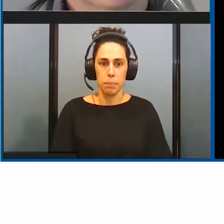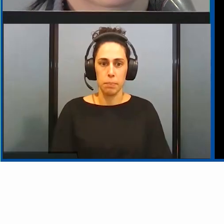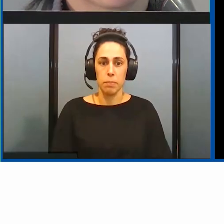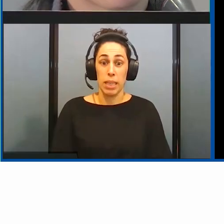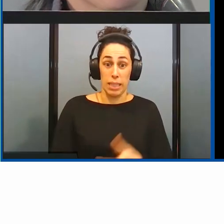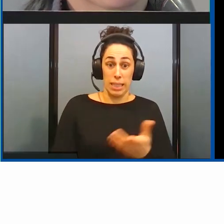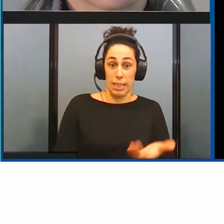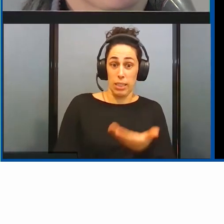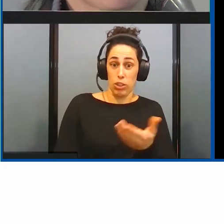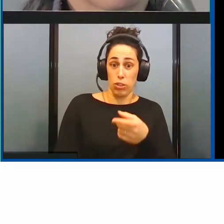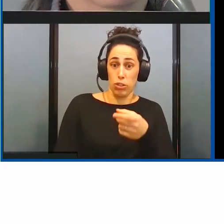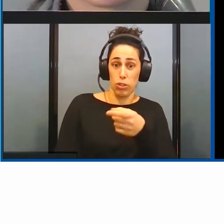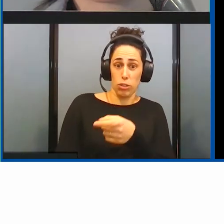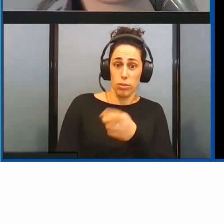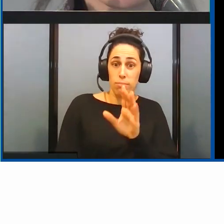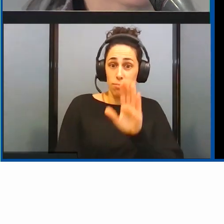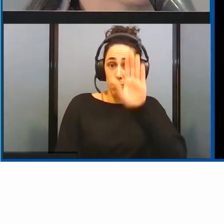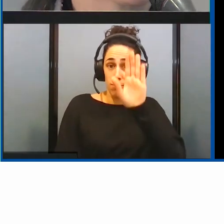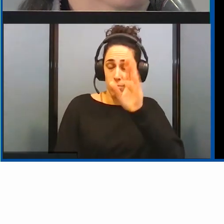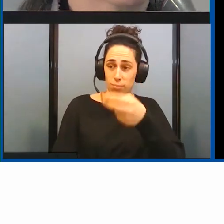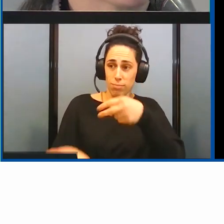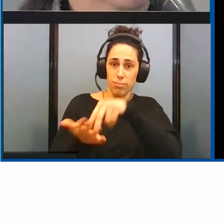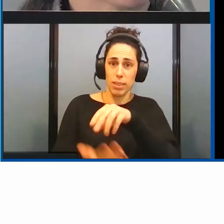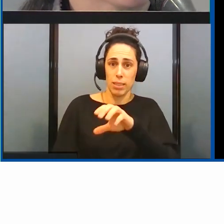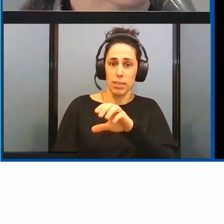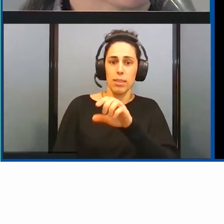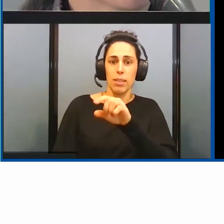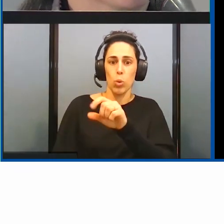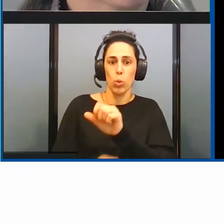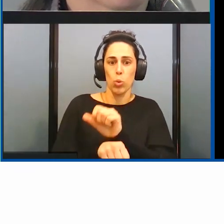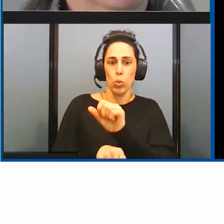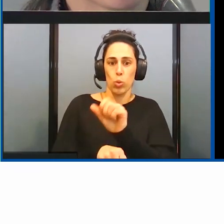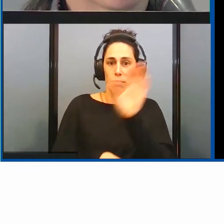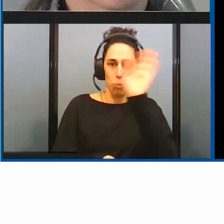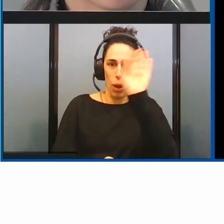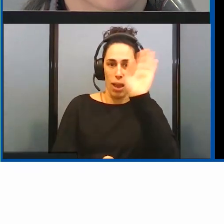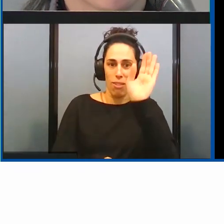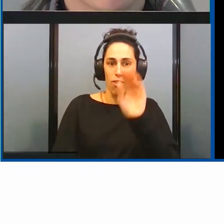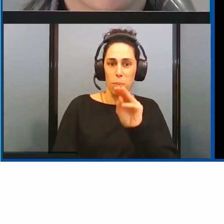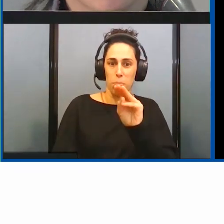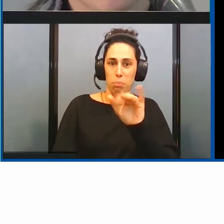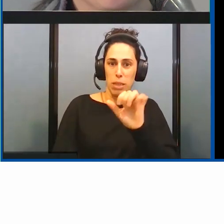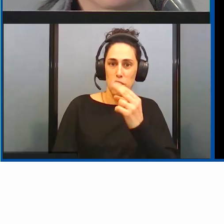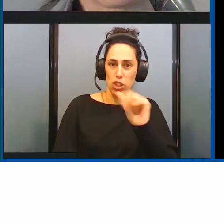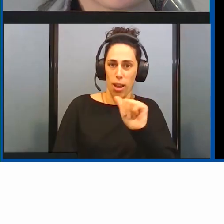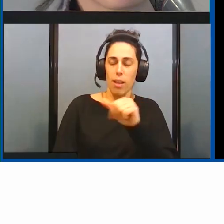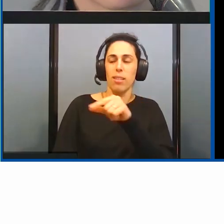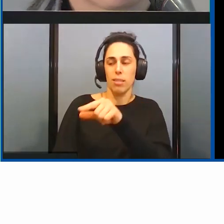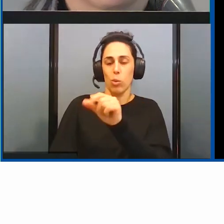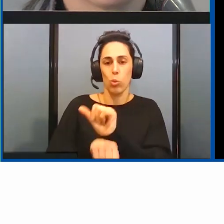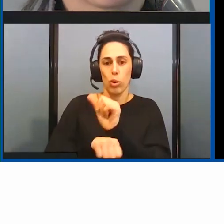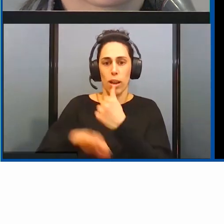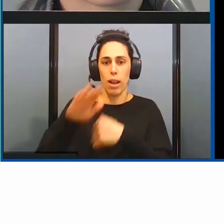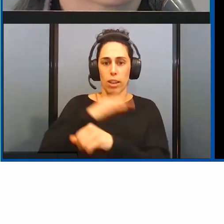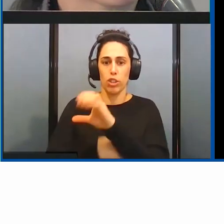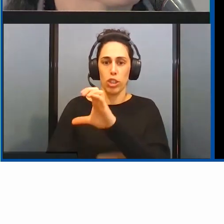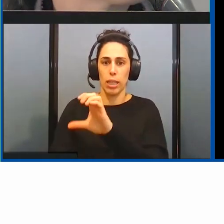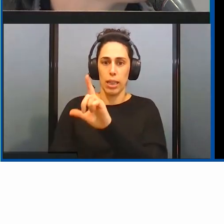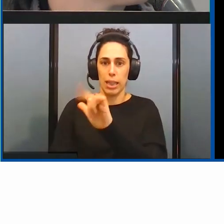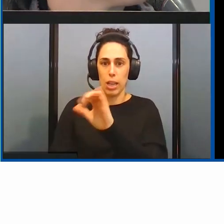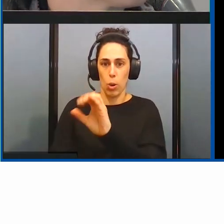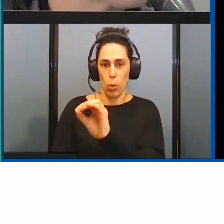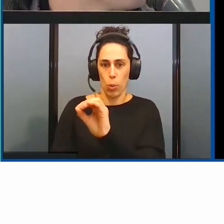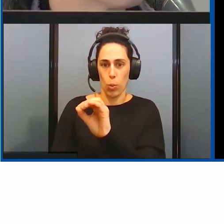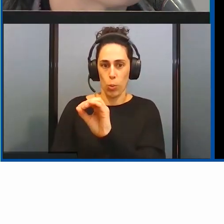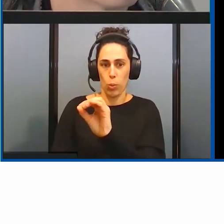and they're the ones who do the publications and then the steps to justice that CASA mentioned earlier. And then for the full list of clinics,